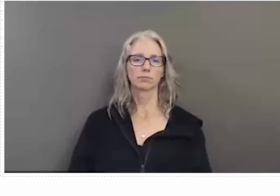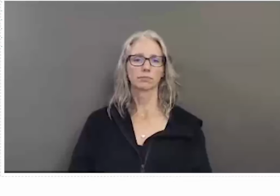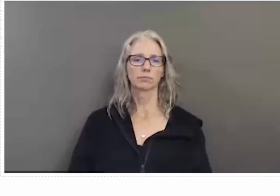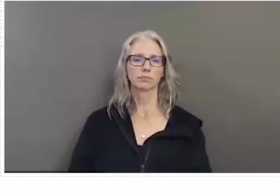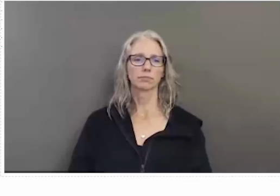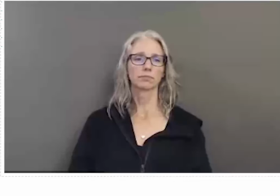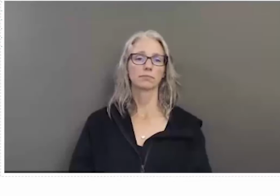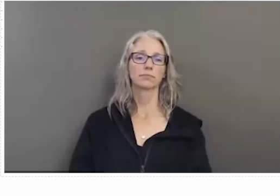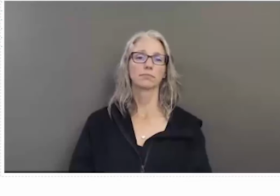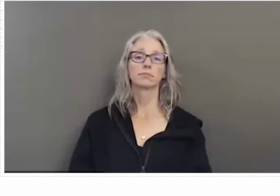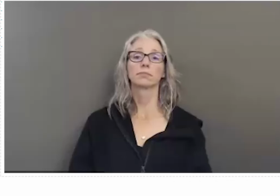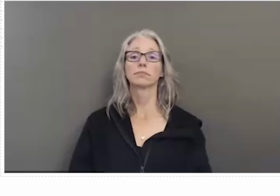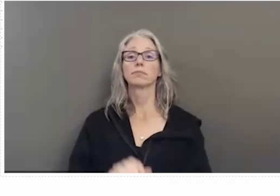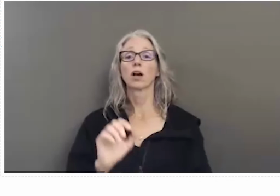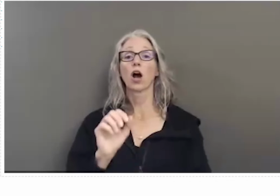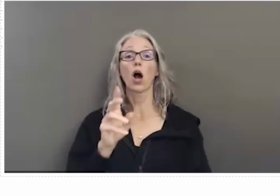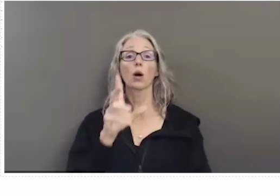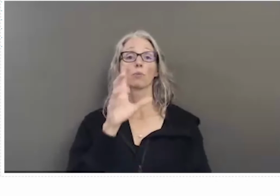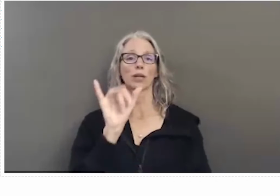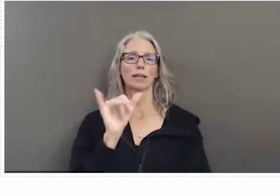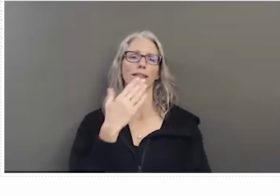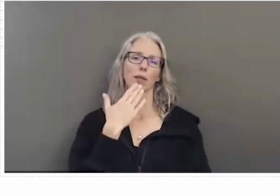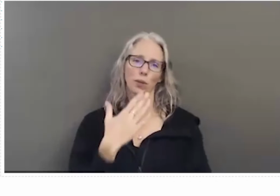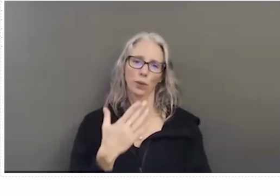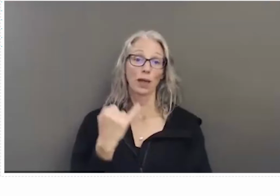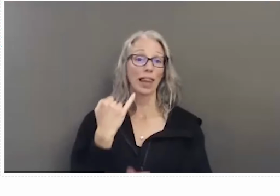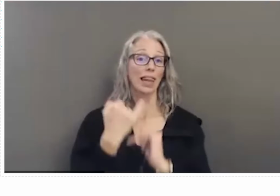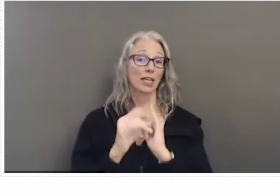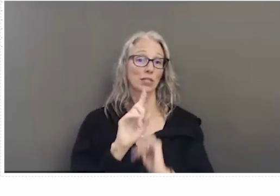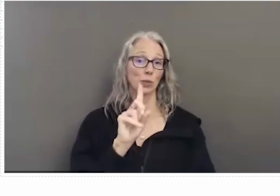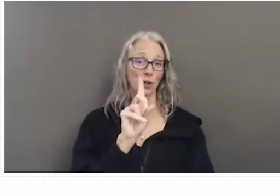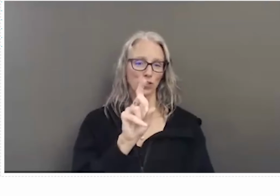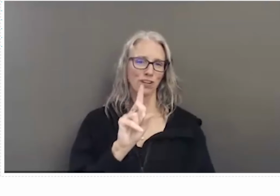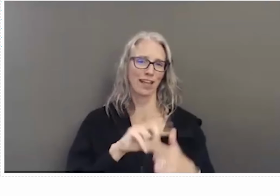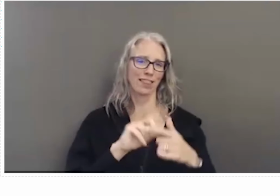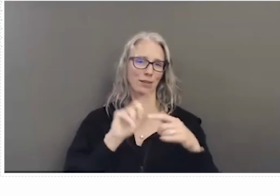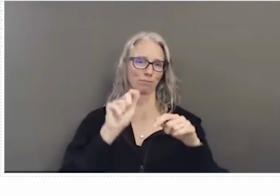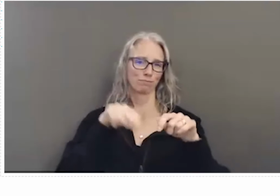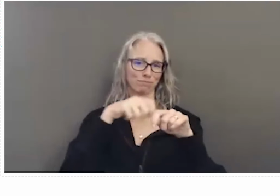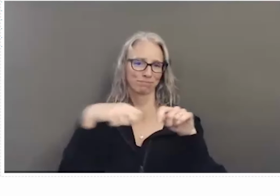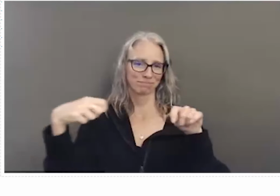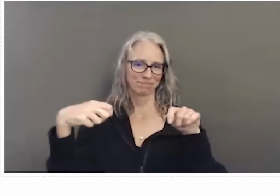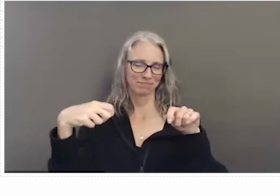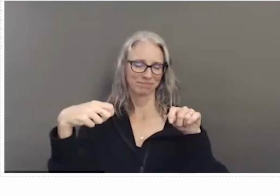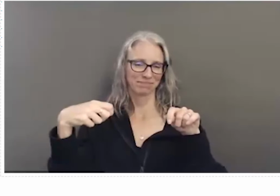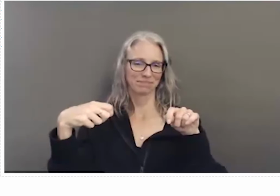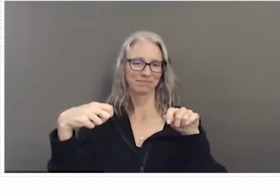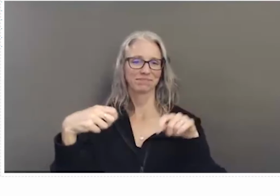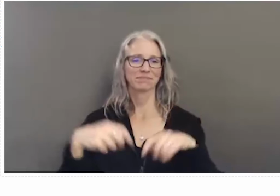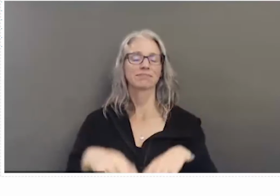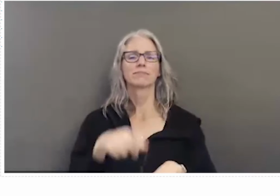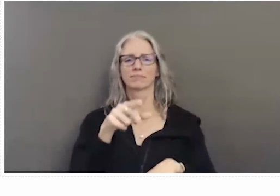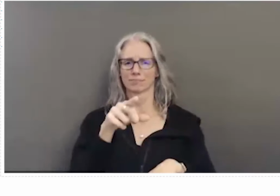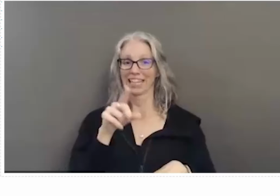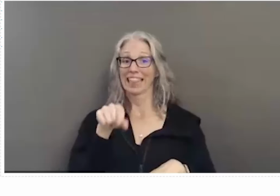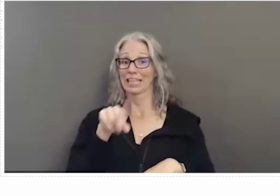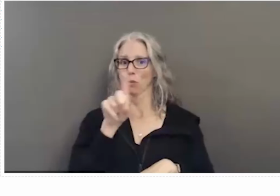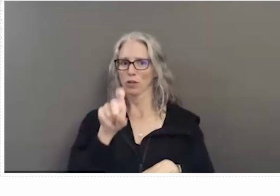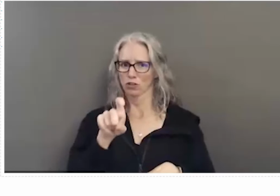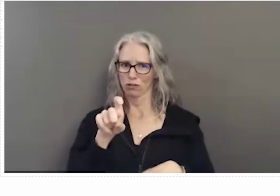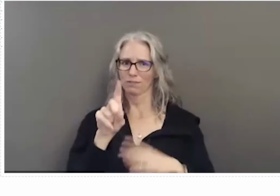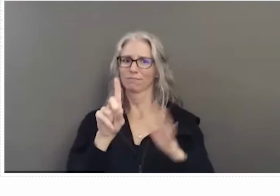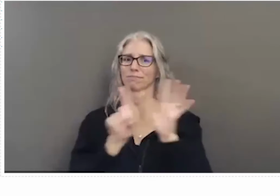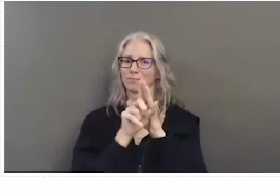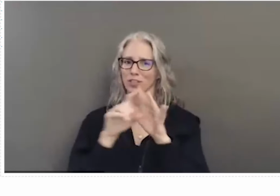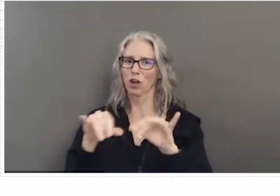Thank you. One last question before we wrap it up. And again, this was one that several people have asked. It's